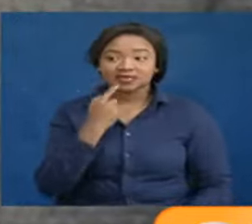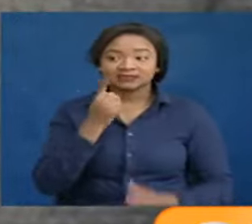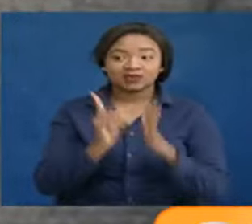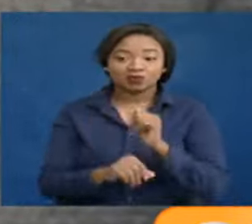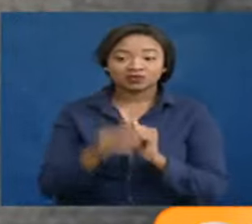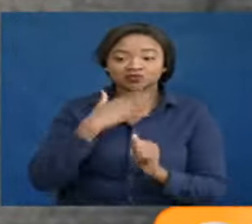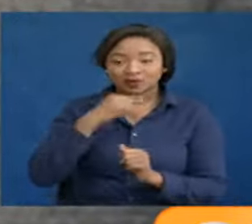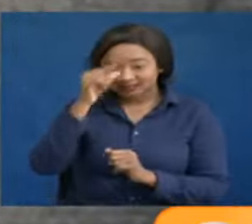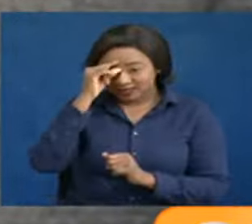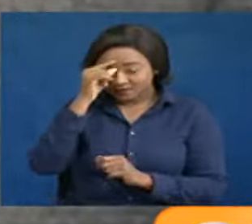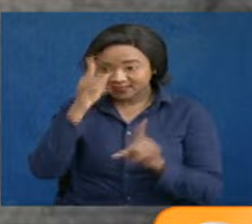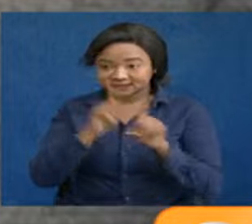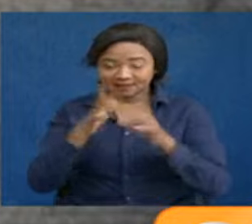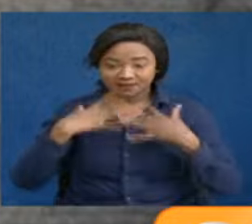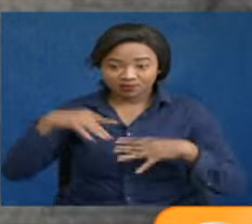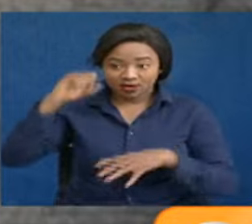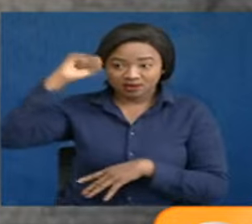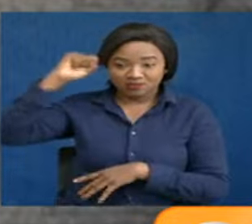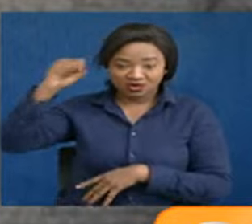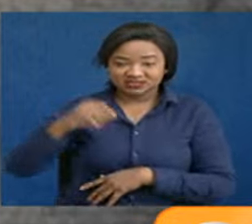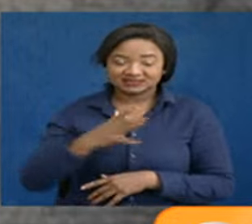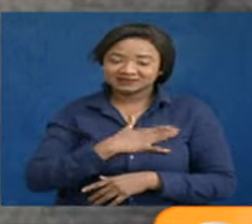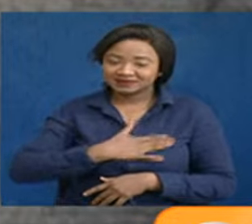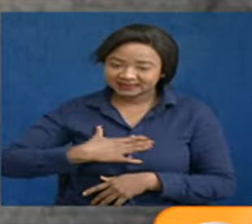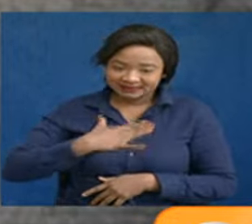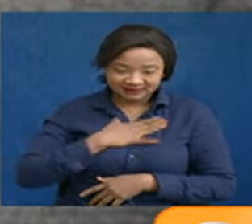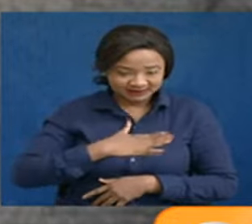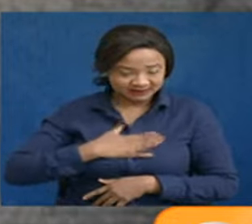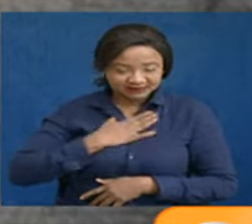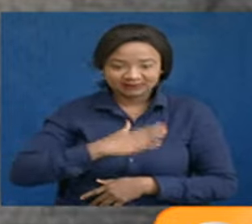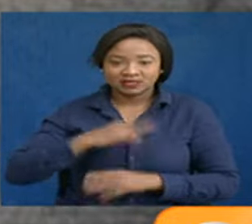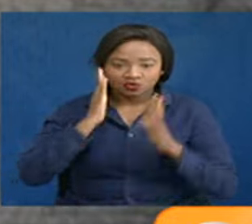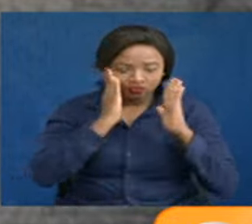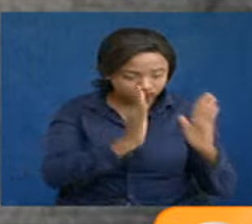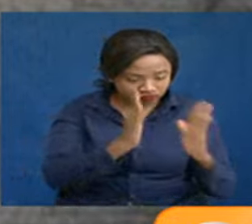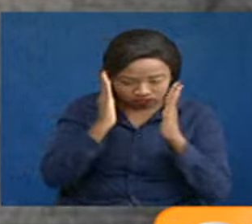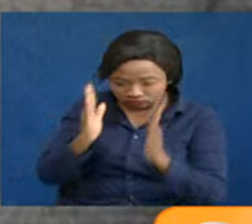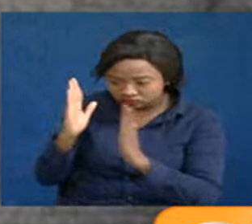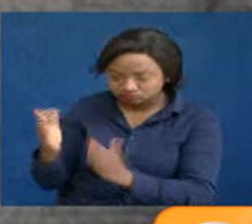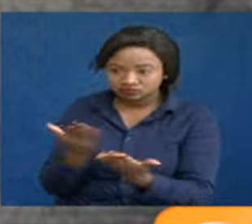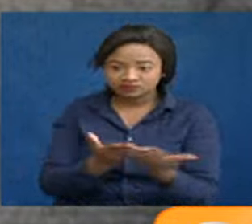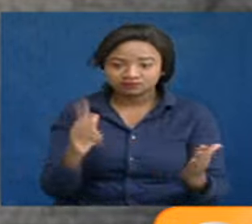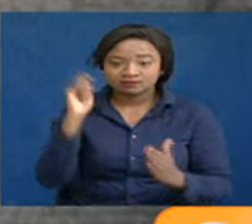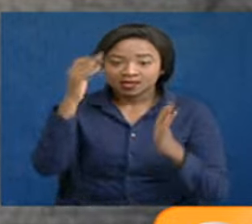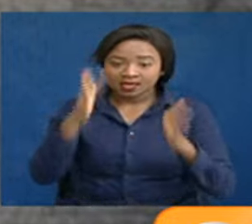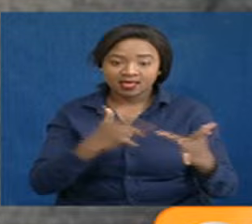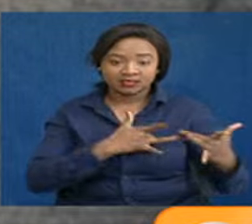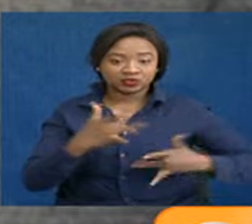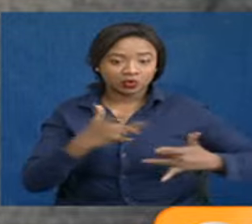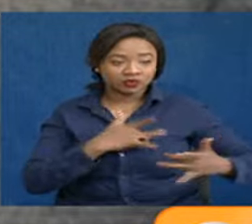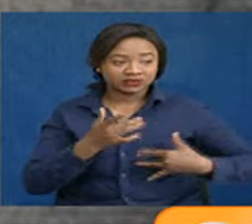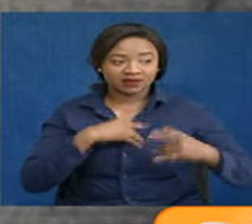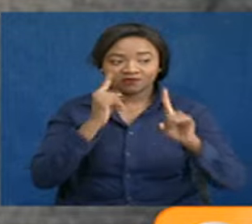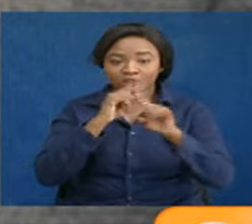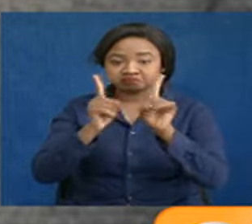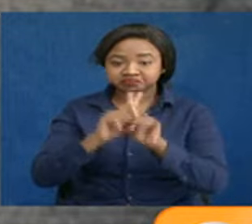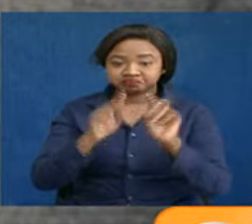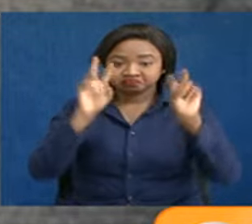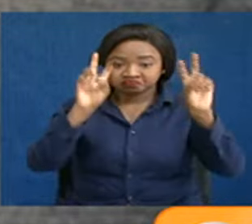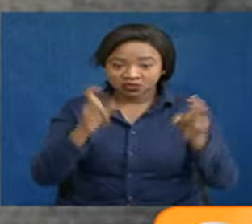government to come down from their high horses and listen to the concerns of Kenyans on pressing issues ranging from the